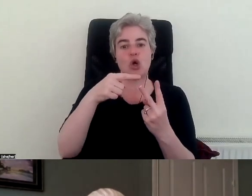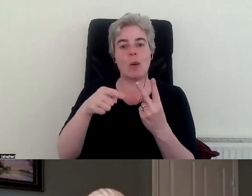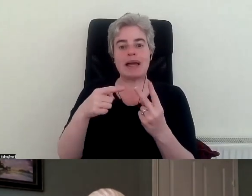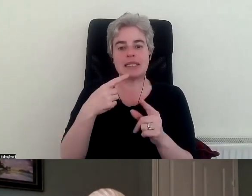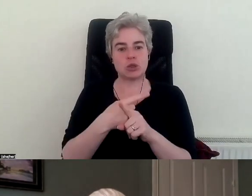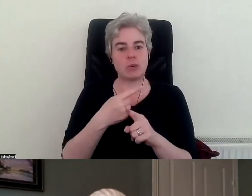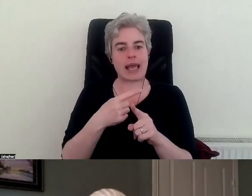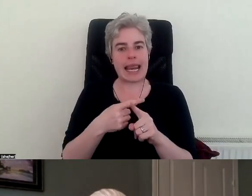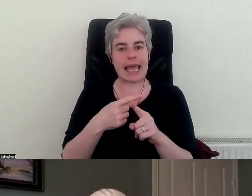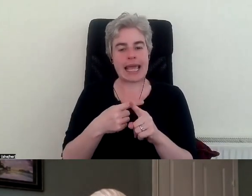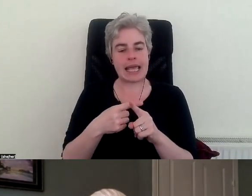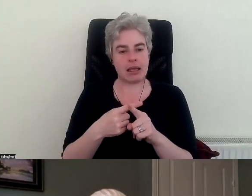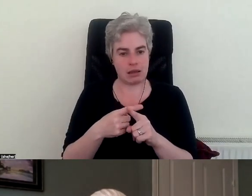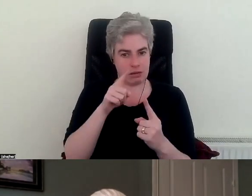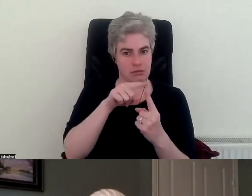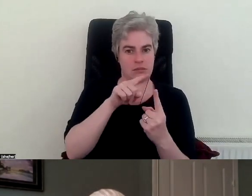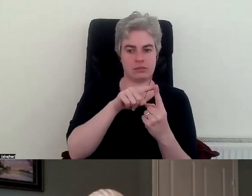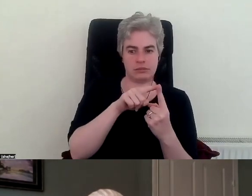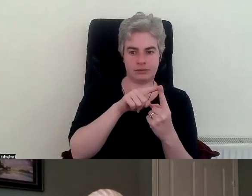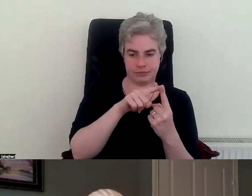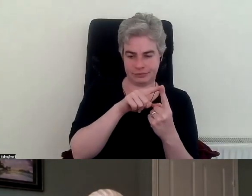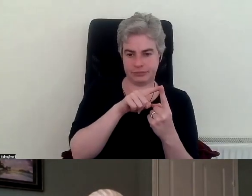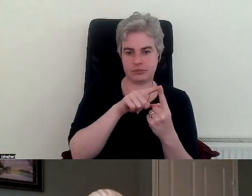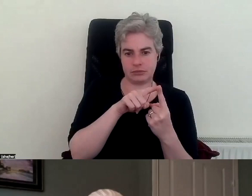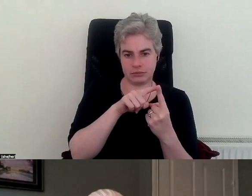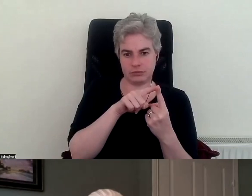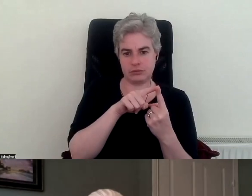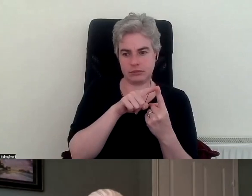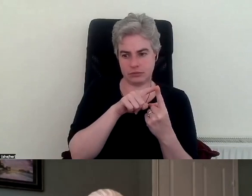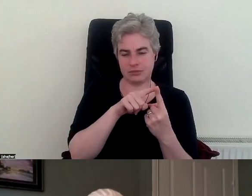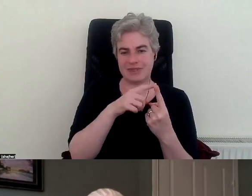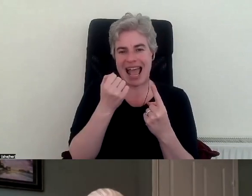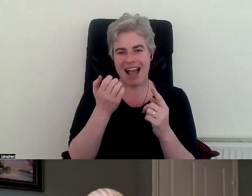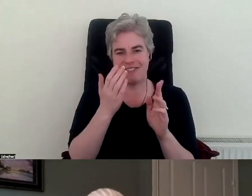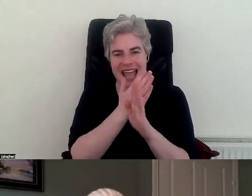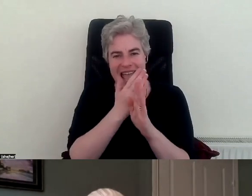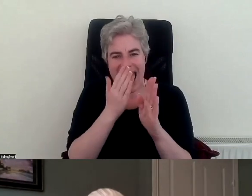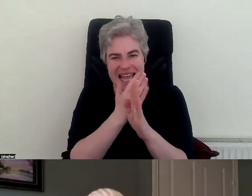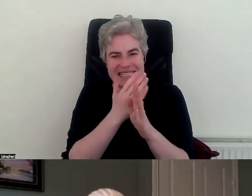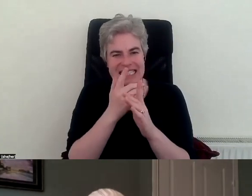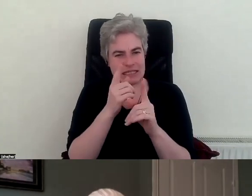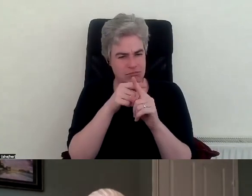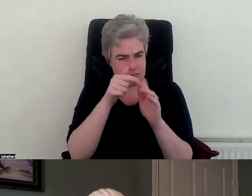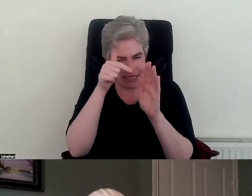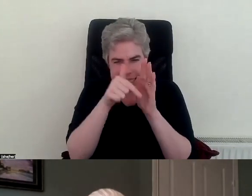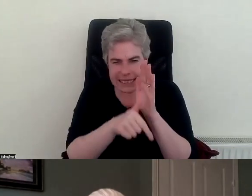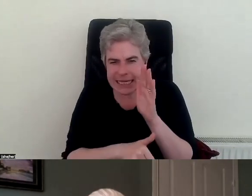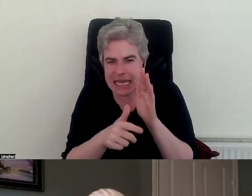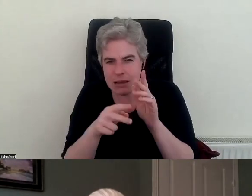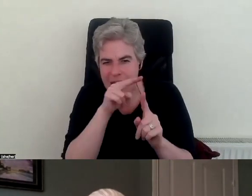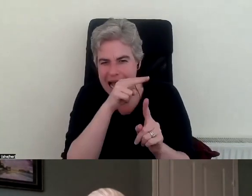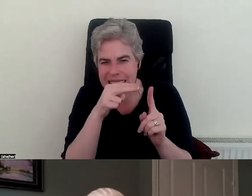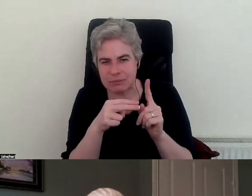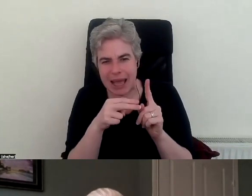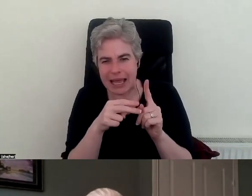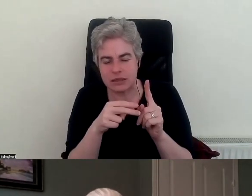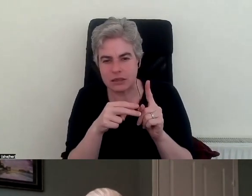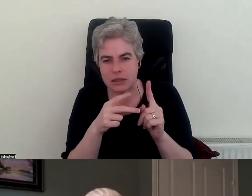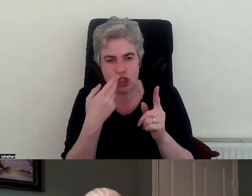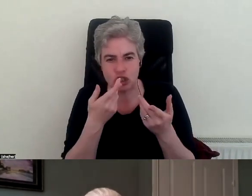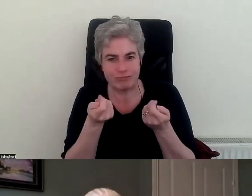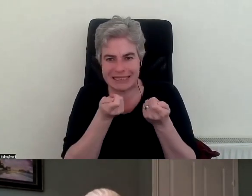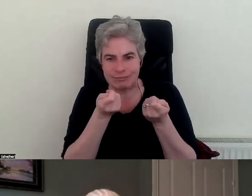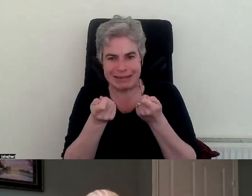quickly? One is there is a hidden and deeper aspect that has not been dealt